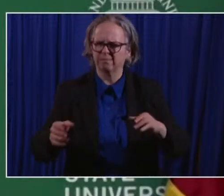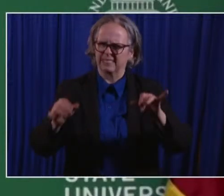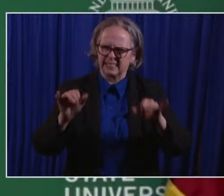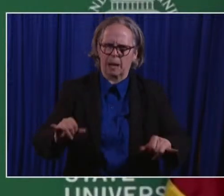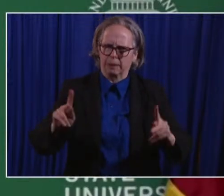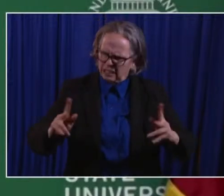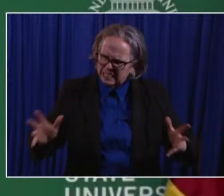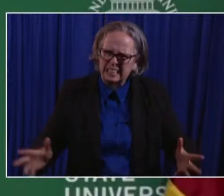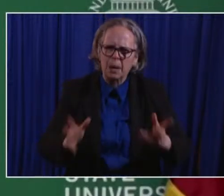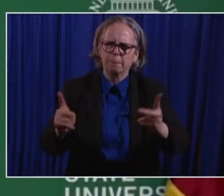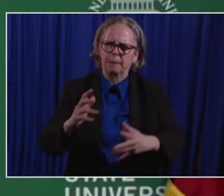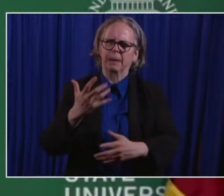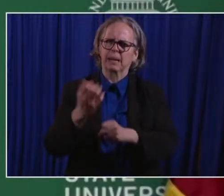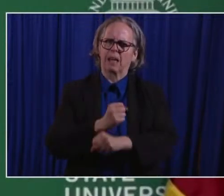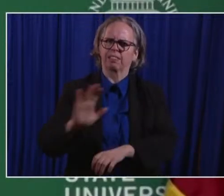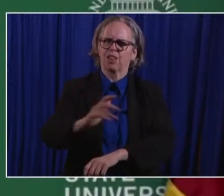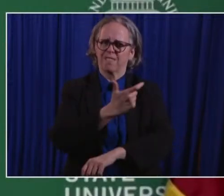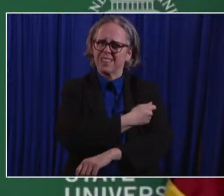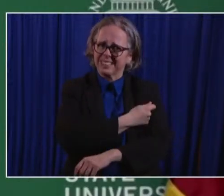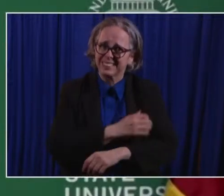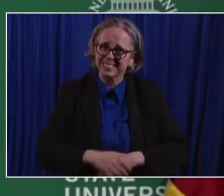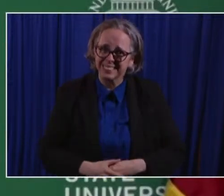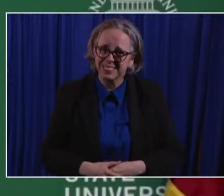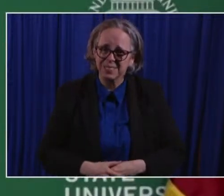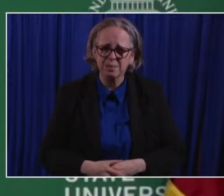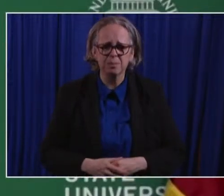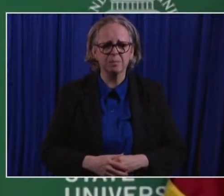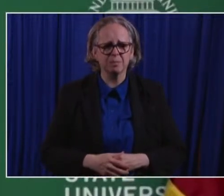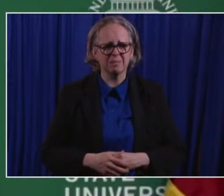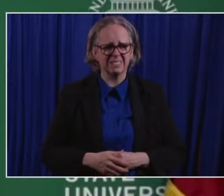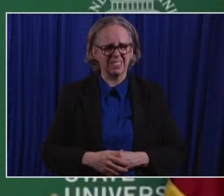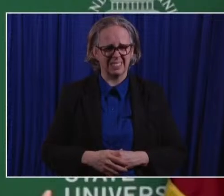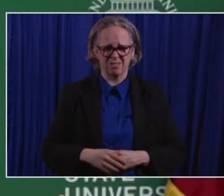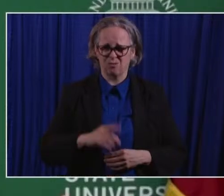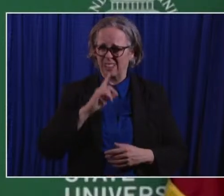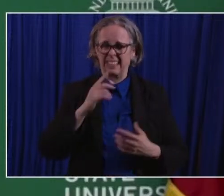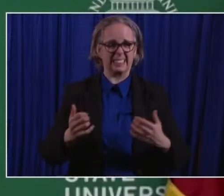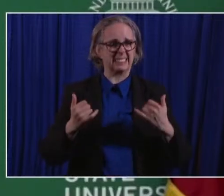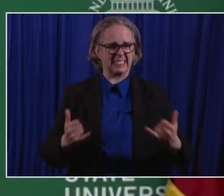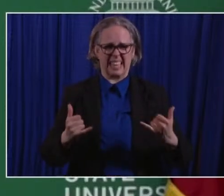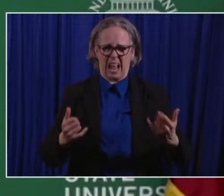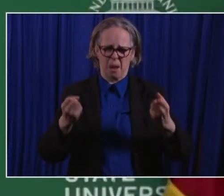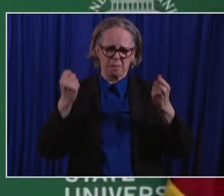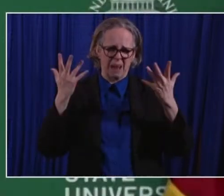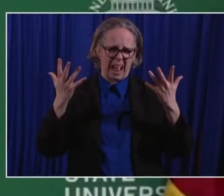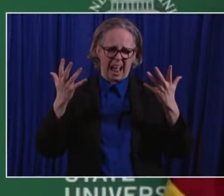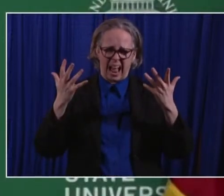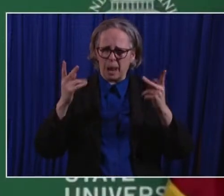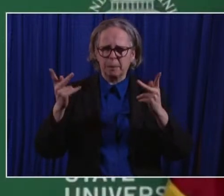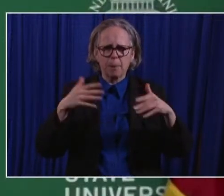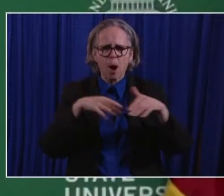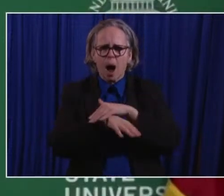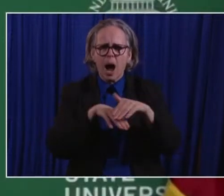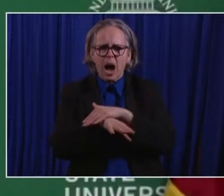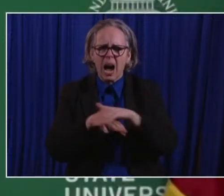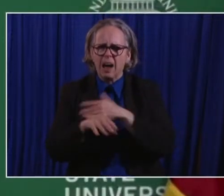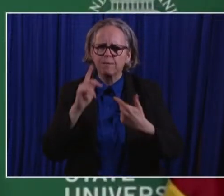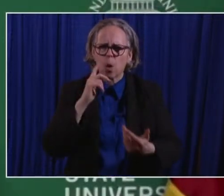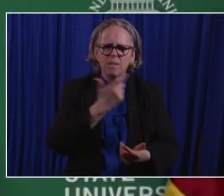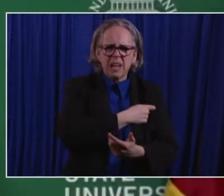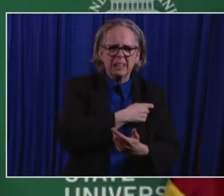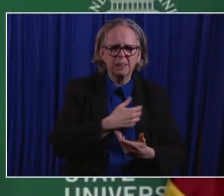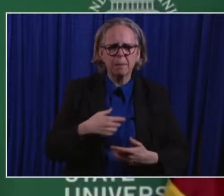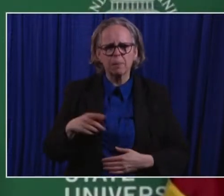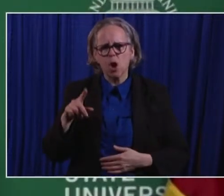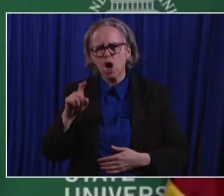there today. I mean, it's not going to be a huge number of walk-ins, I don't think, today, but we're in the hundreds of people walking in at the Wolstein Center. And those are people